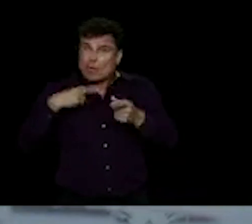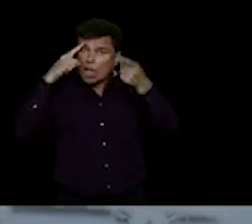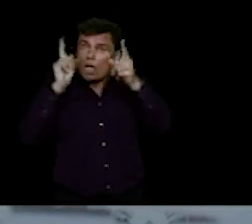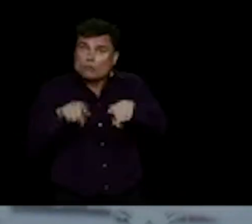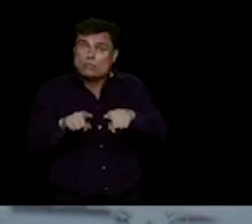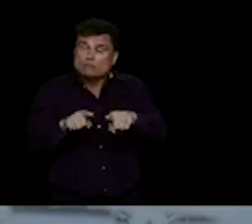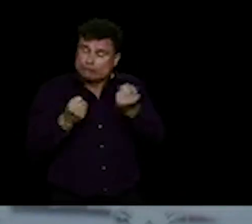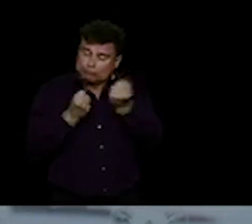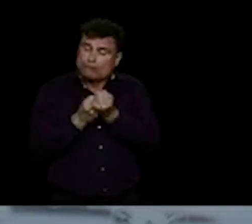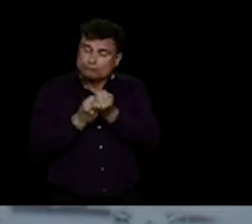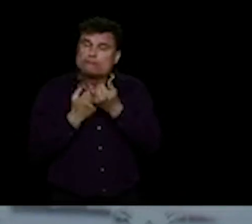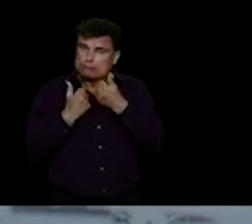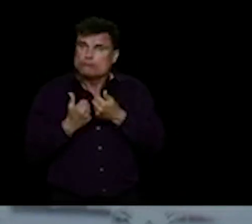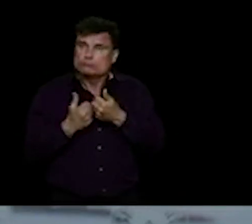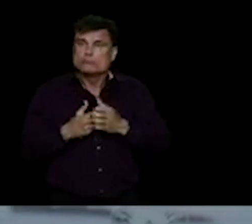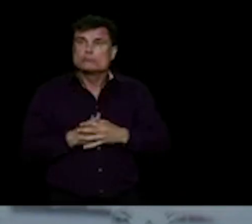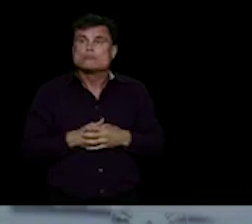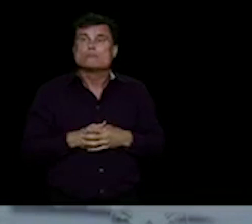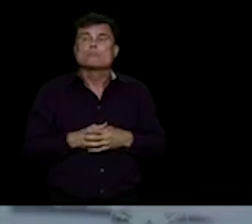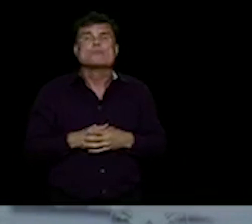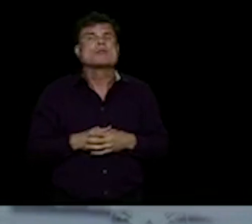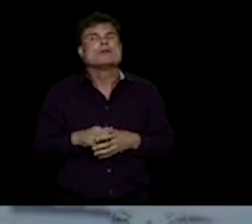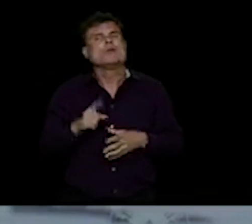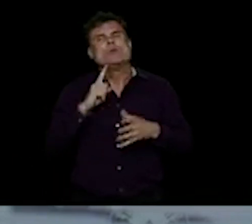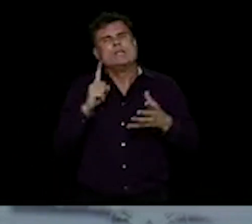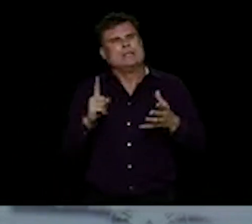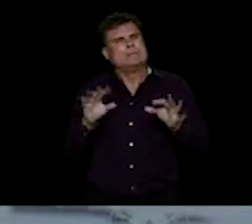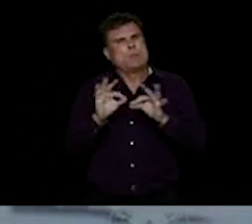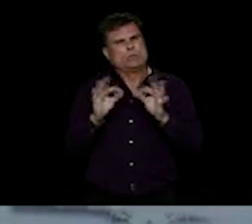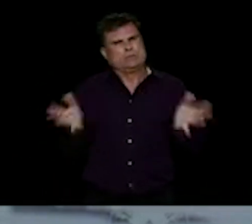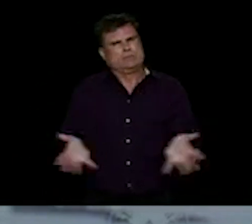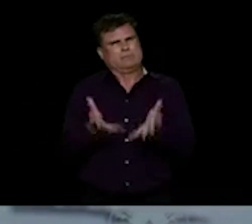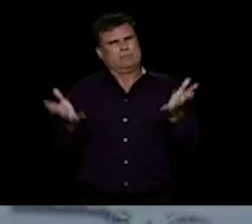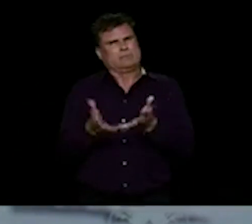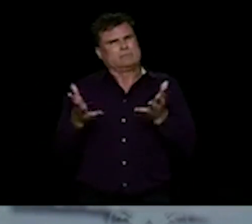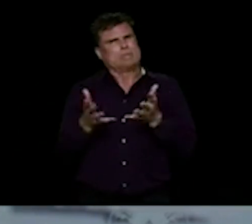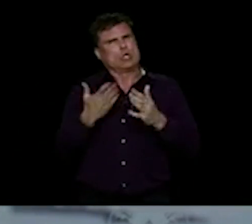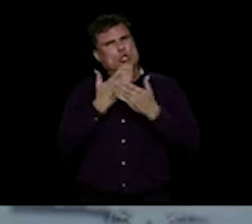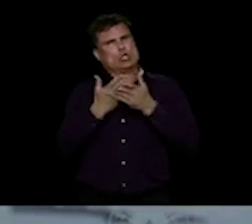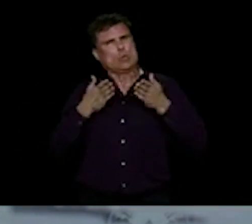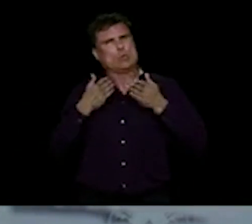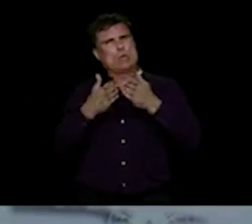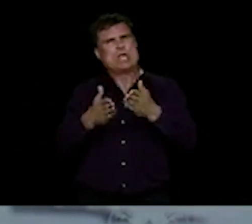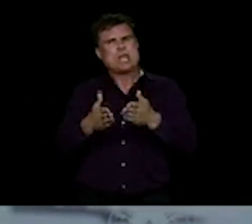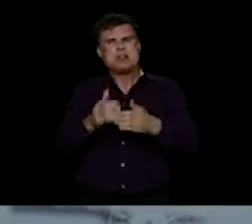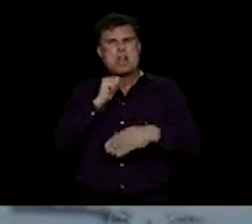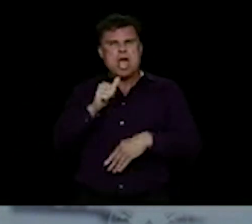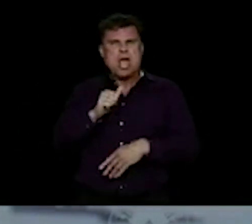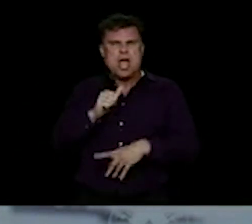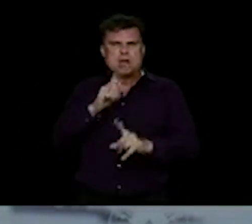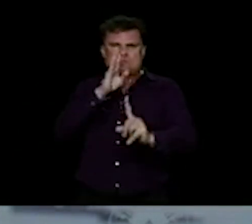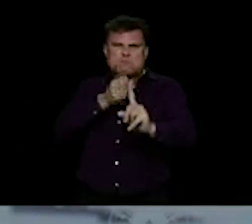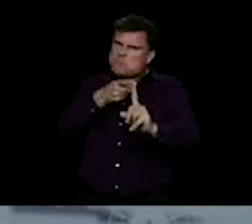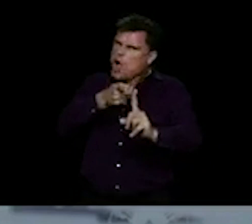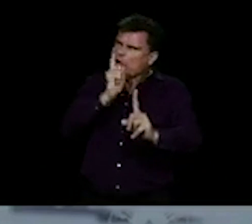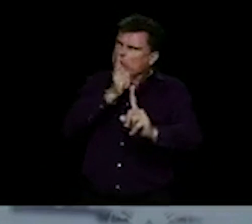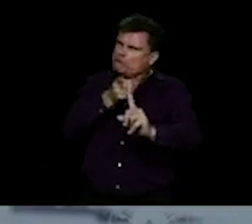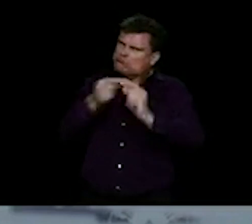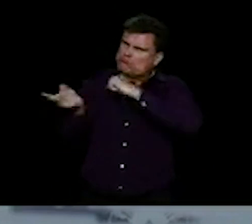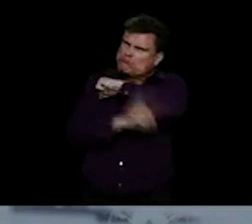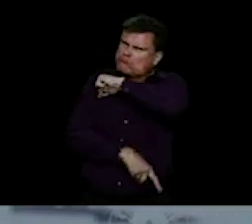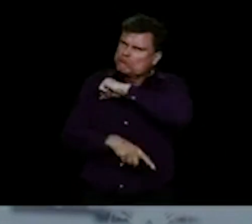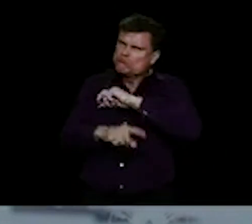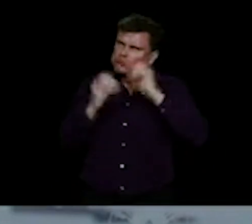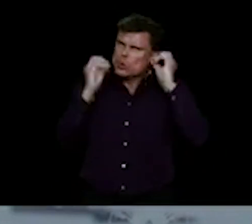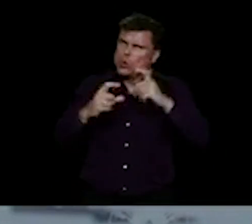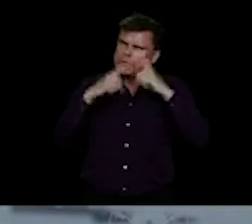it's not an enforcement model, it's an education and supportive model, and that's where we need to go. And yes, we all need to get used to doing that on